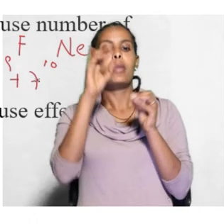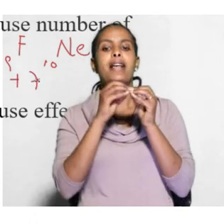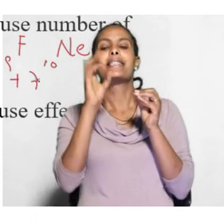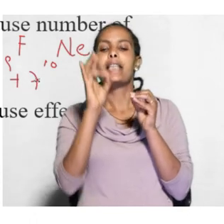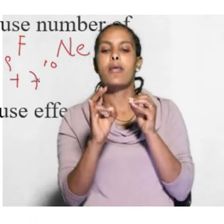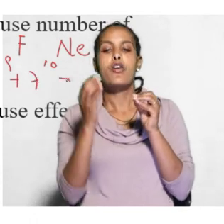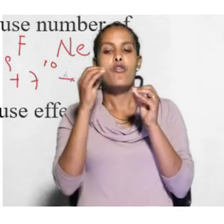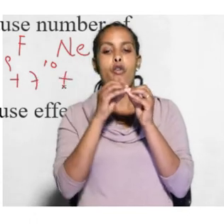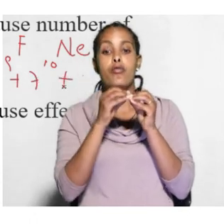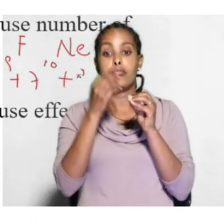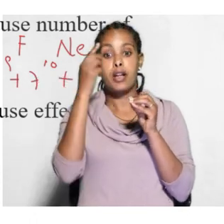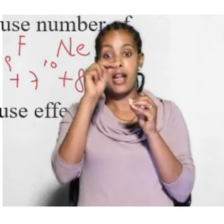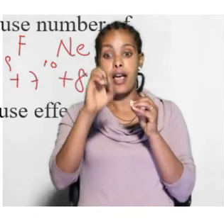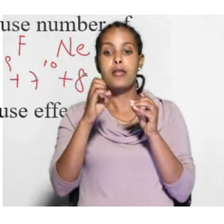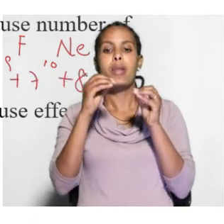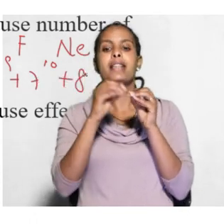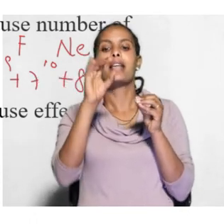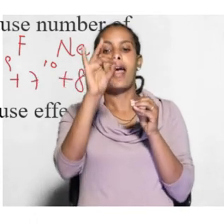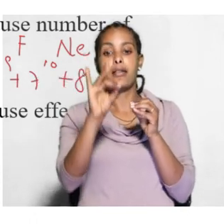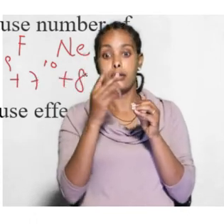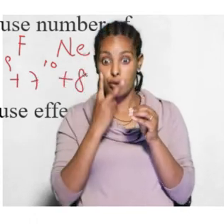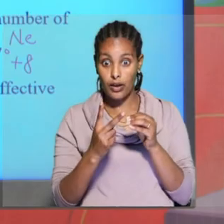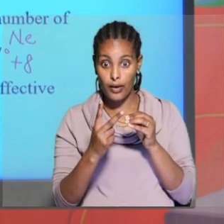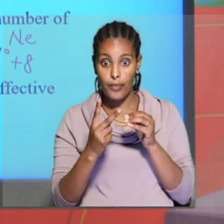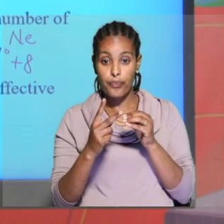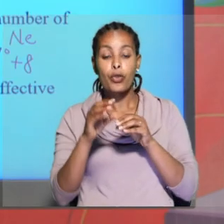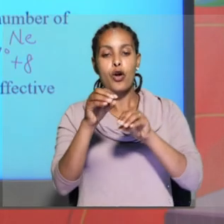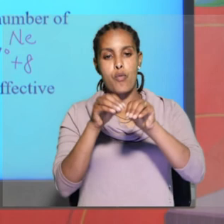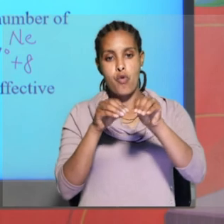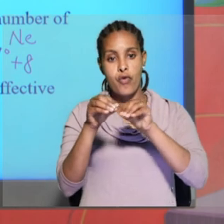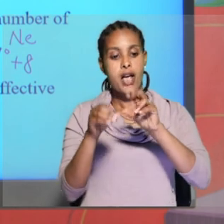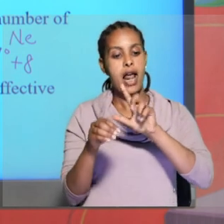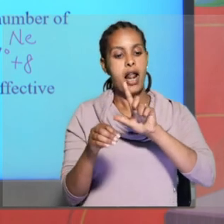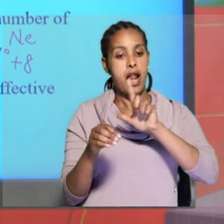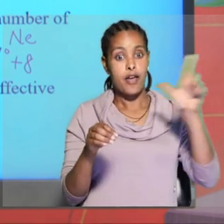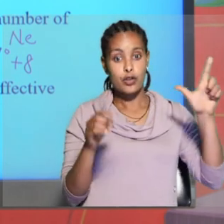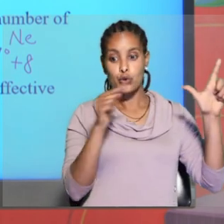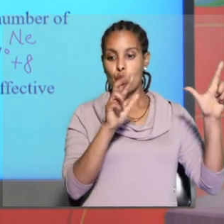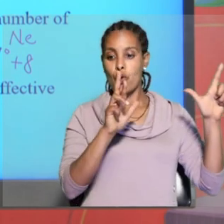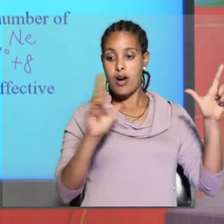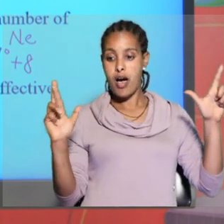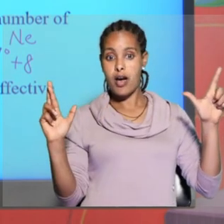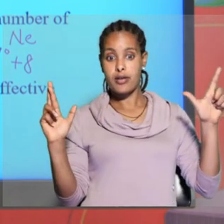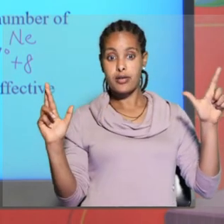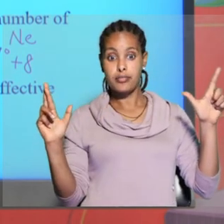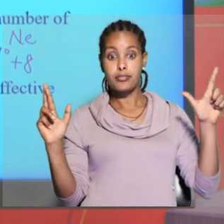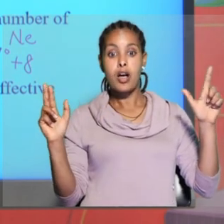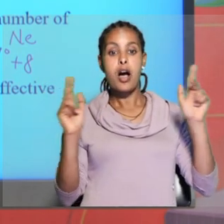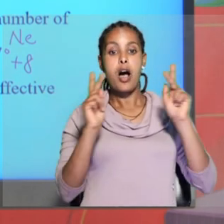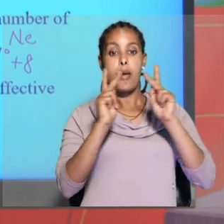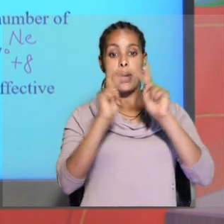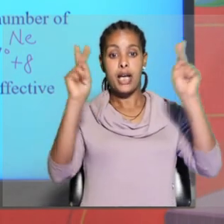7. For neon, plus 8. You see? In moving from left to right across a period,